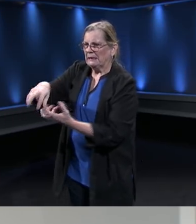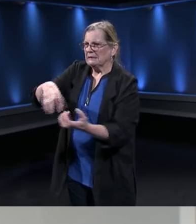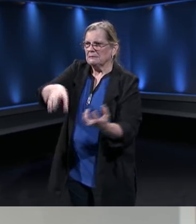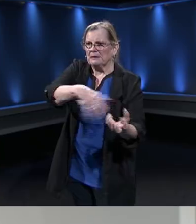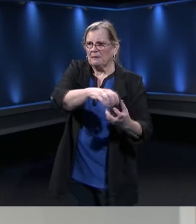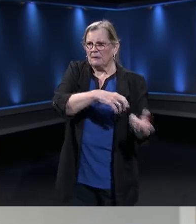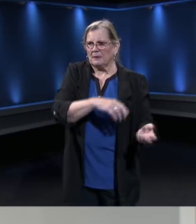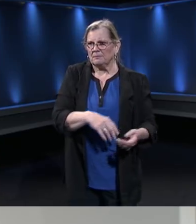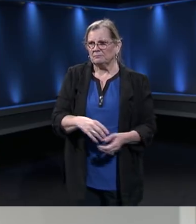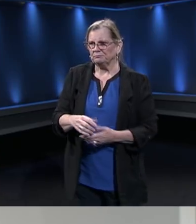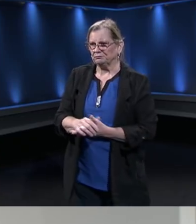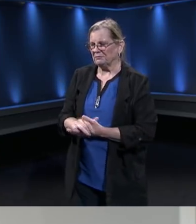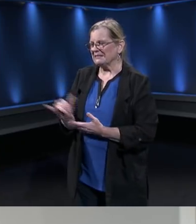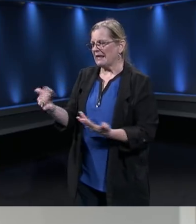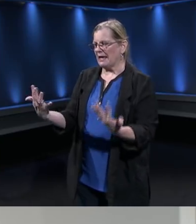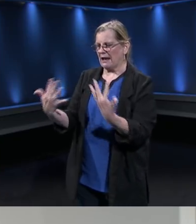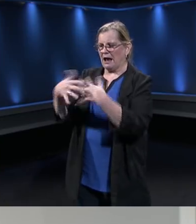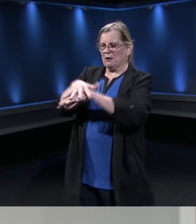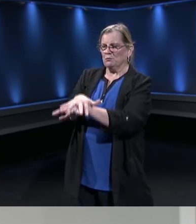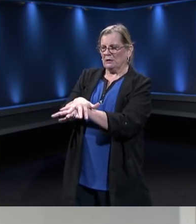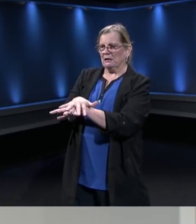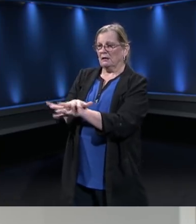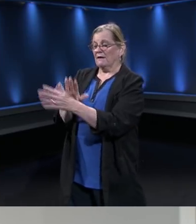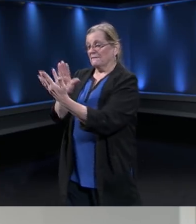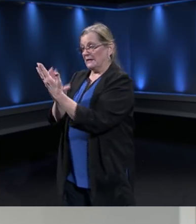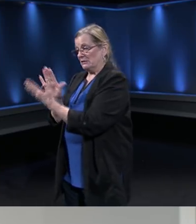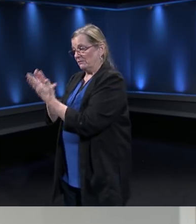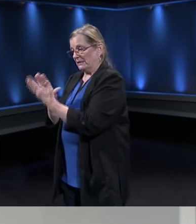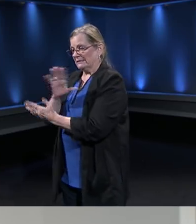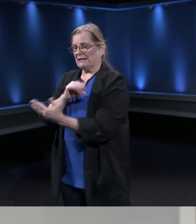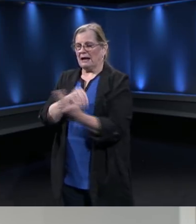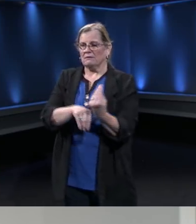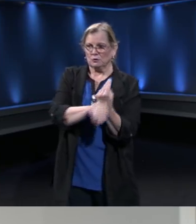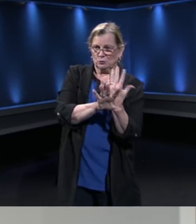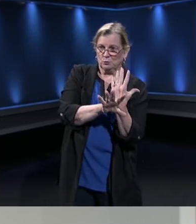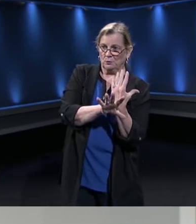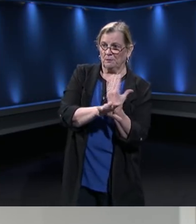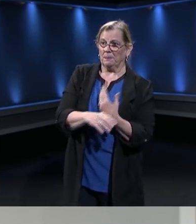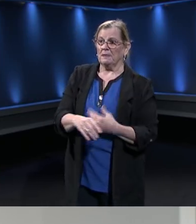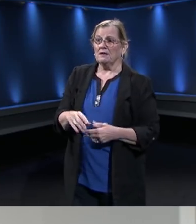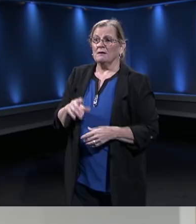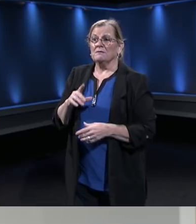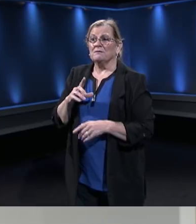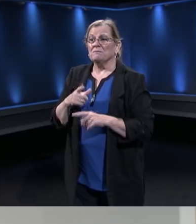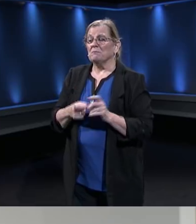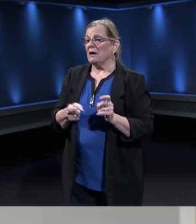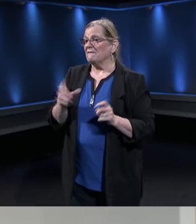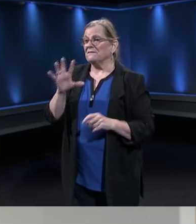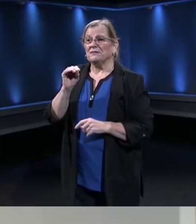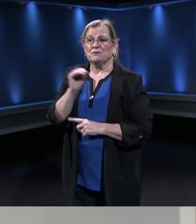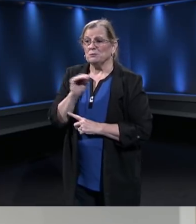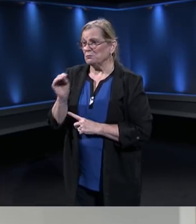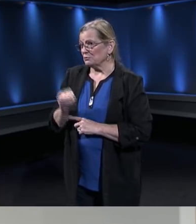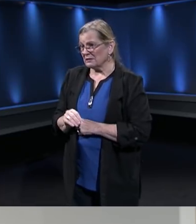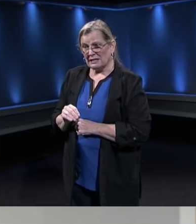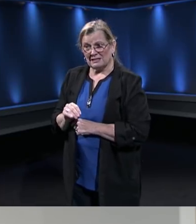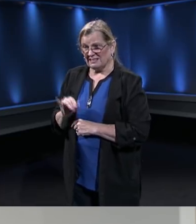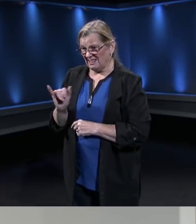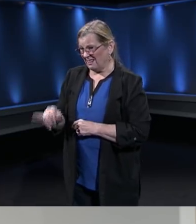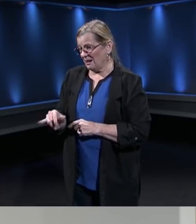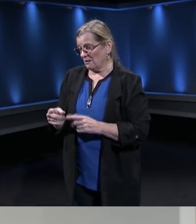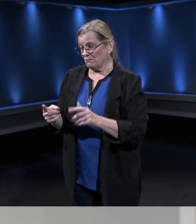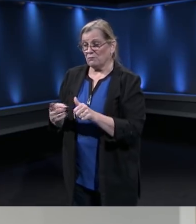to return kids to school normally, just on a reduced capacity, but allowing them to move throughout the building to